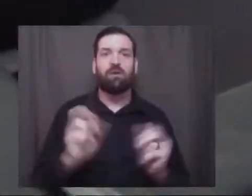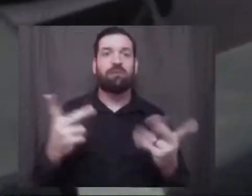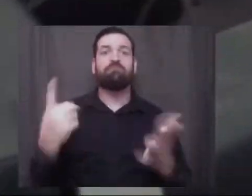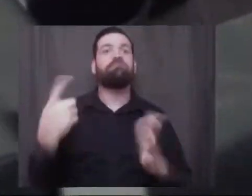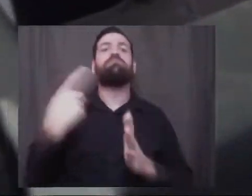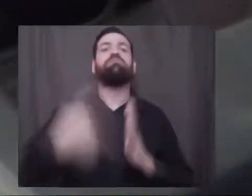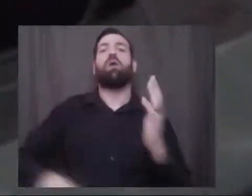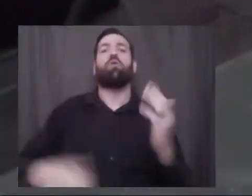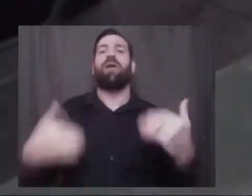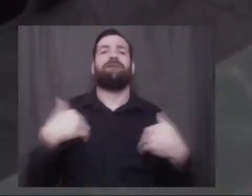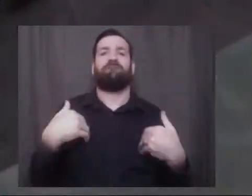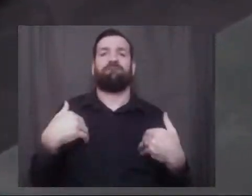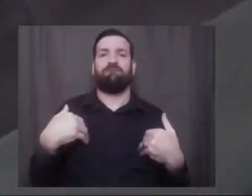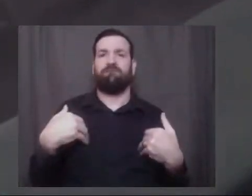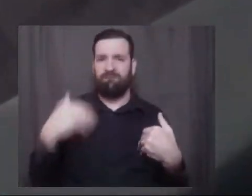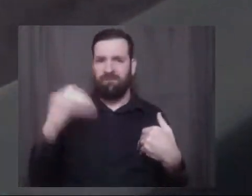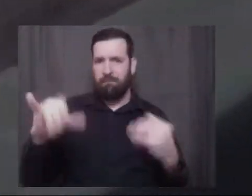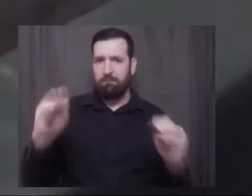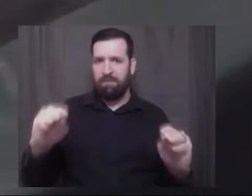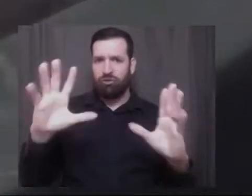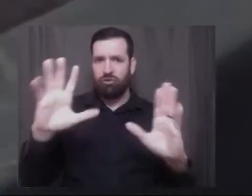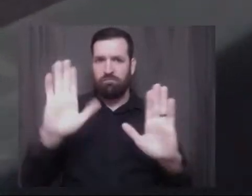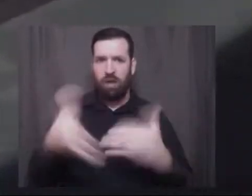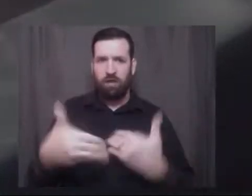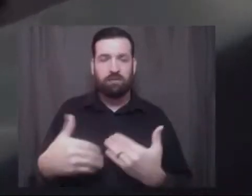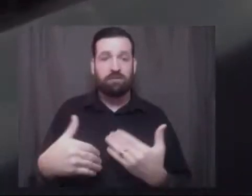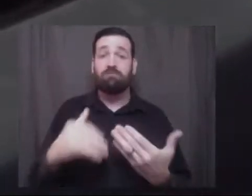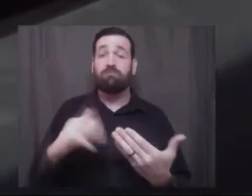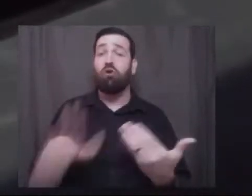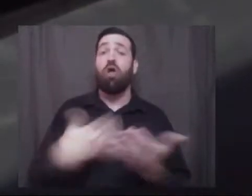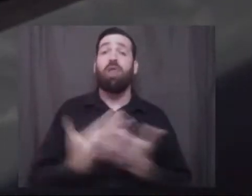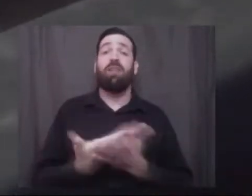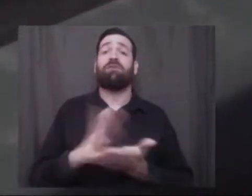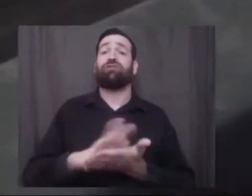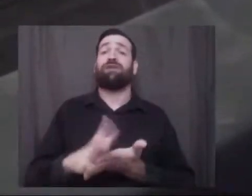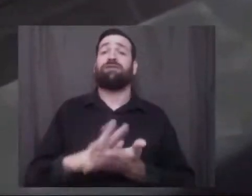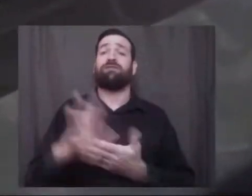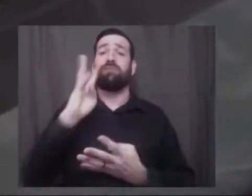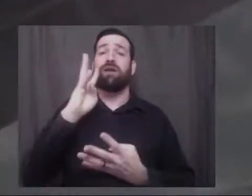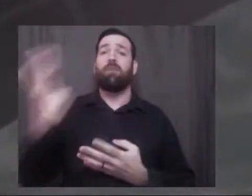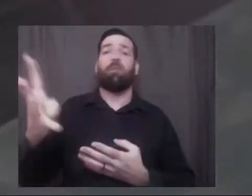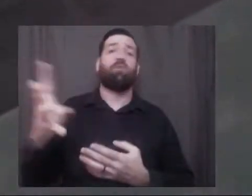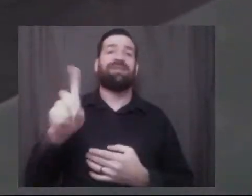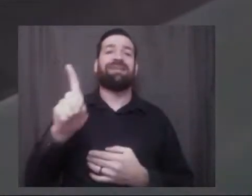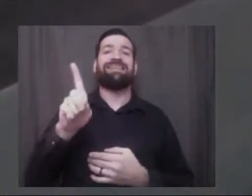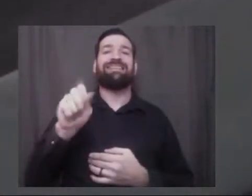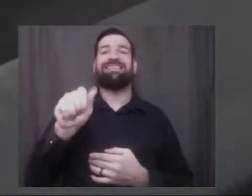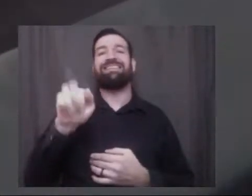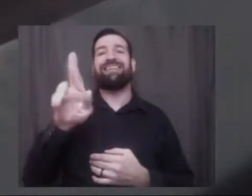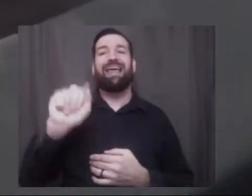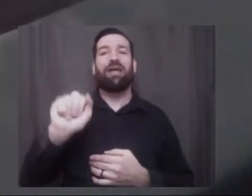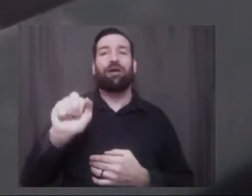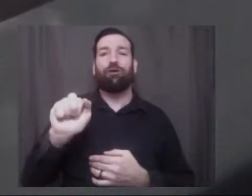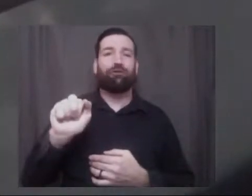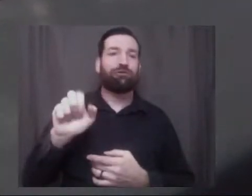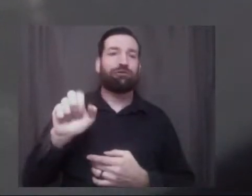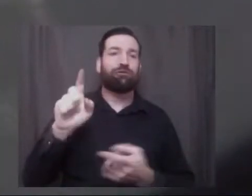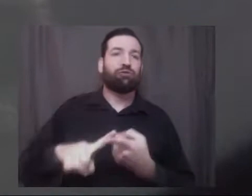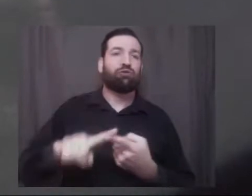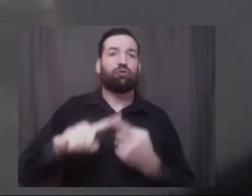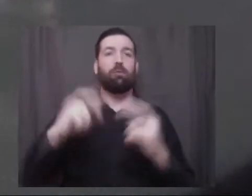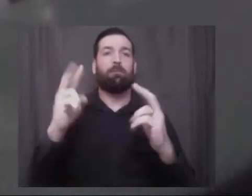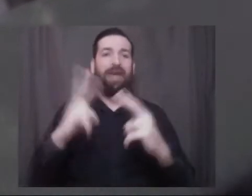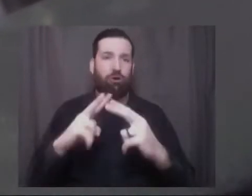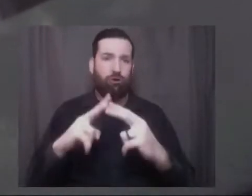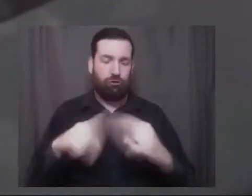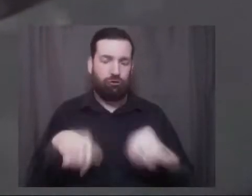magic box? Our company dared all of our chefs to come up with a Dare to Pair program. So our executive chef, Johnny Wojciech, came